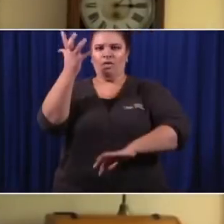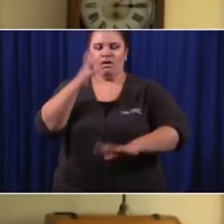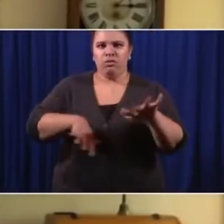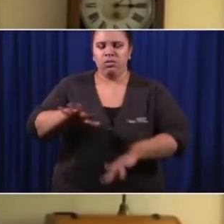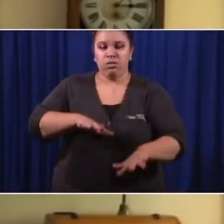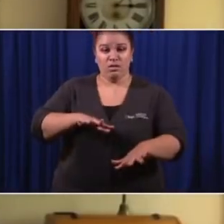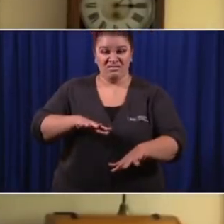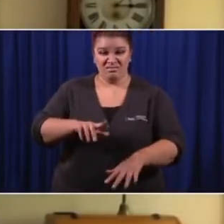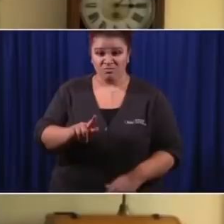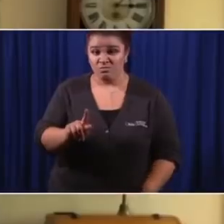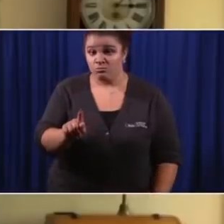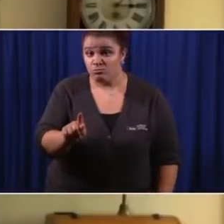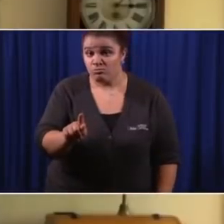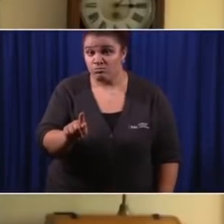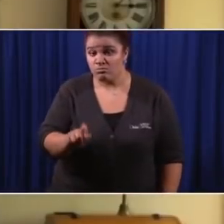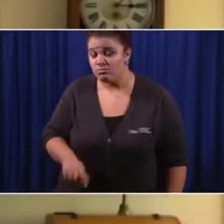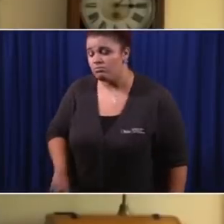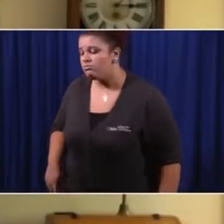credibility.